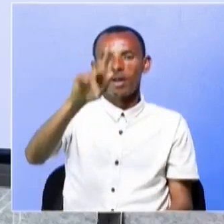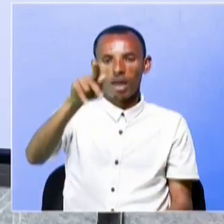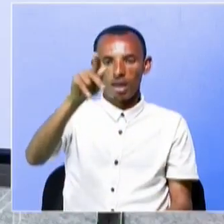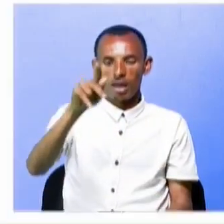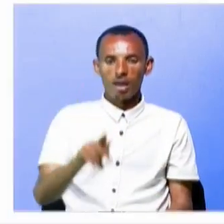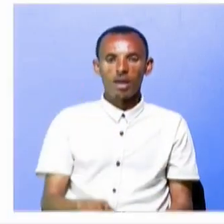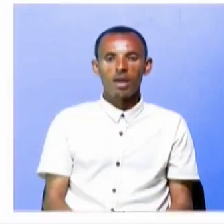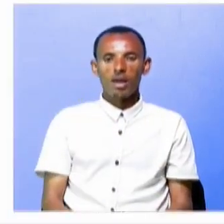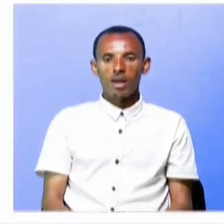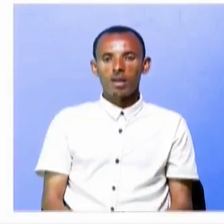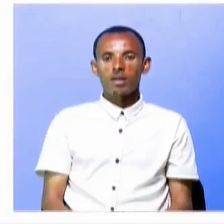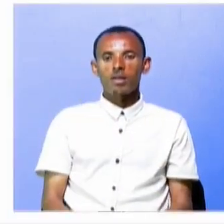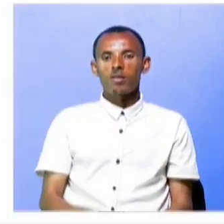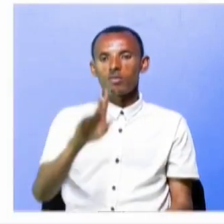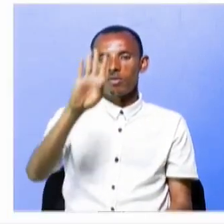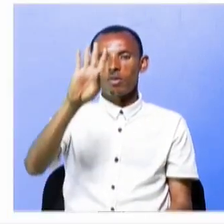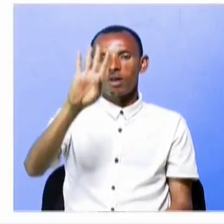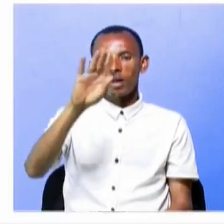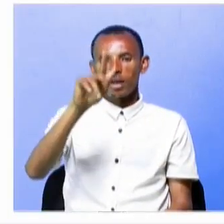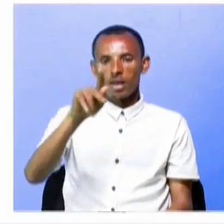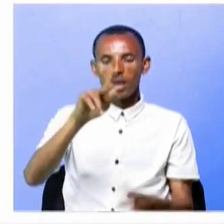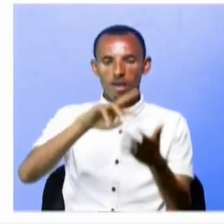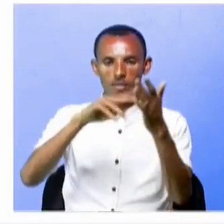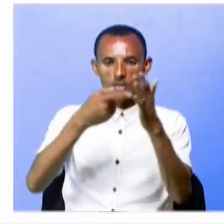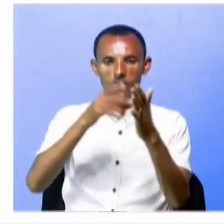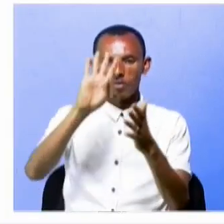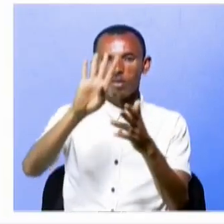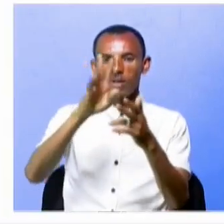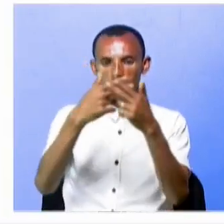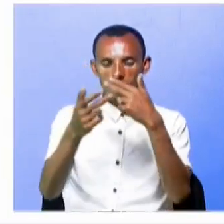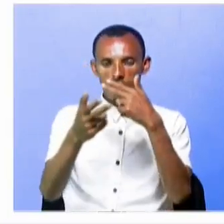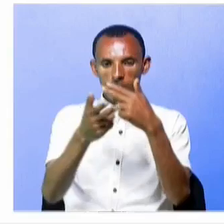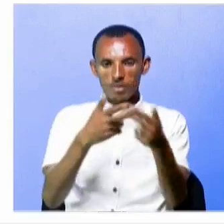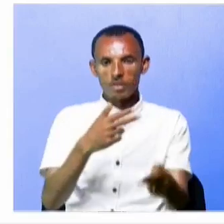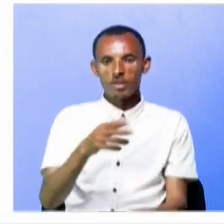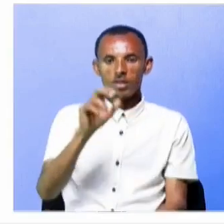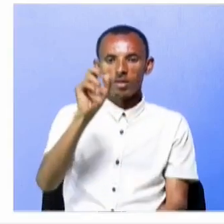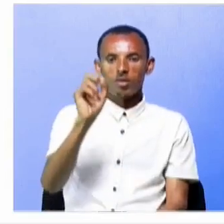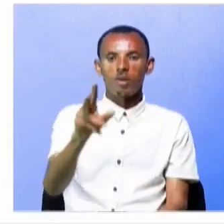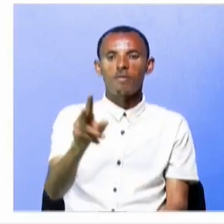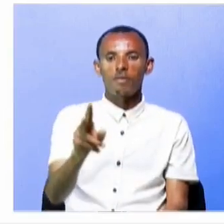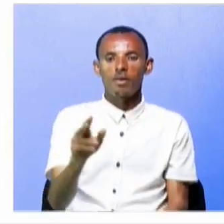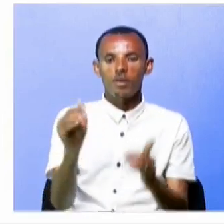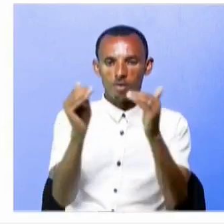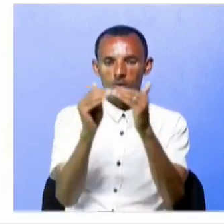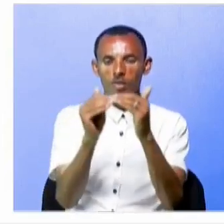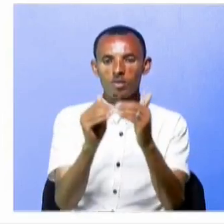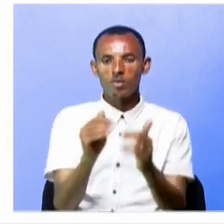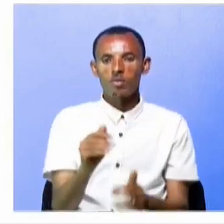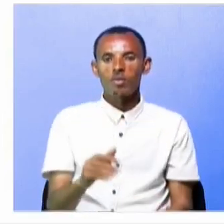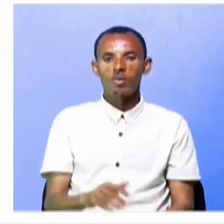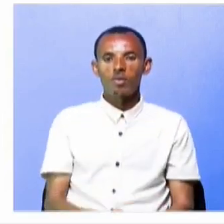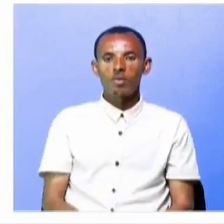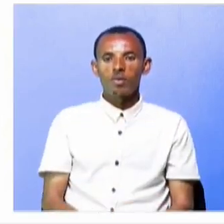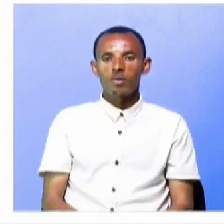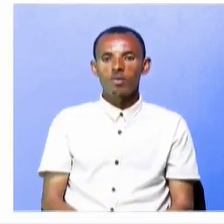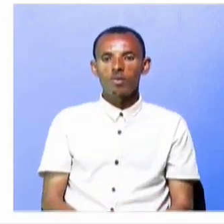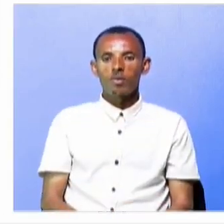okay? 4K means 4 times 12, which is